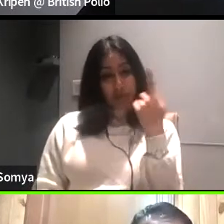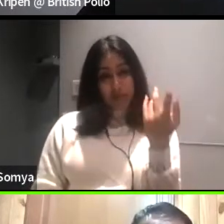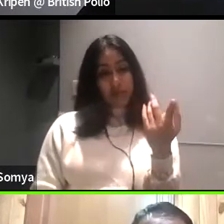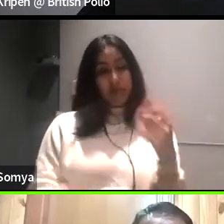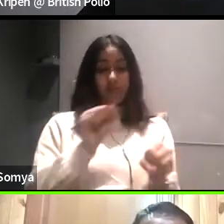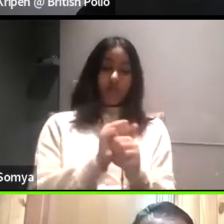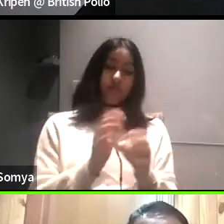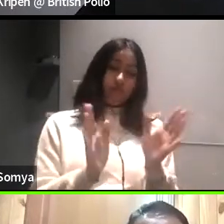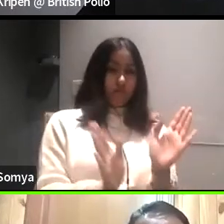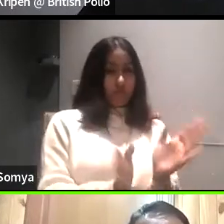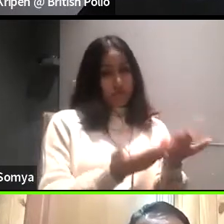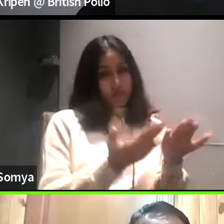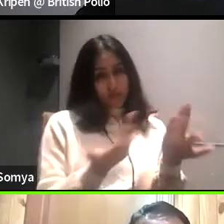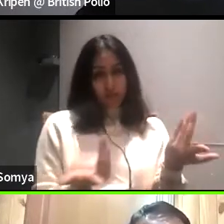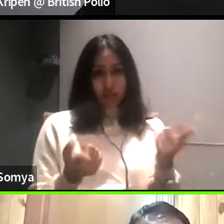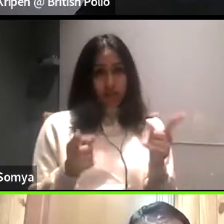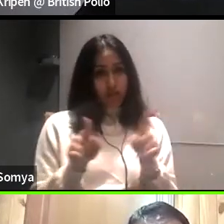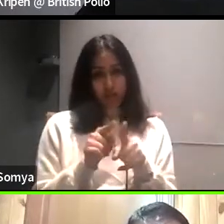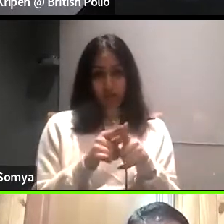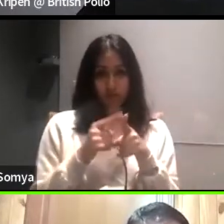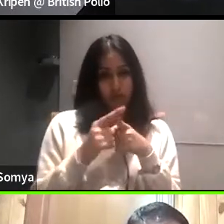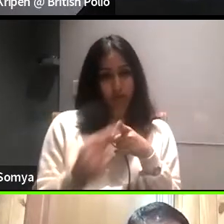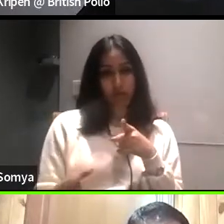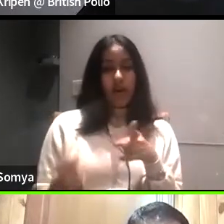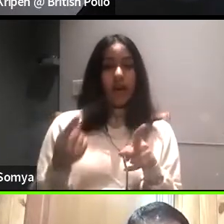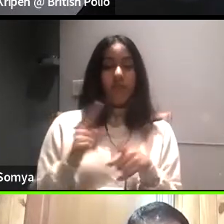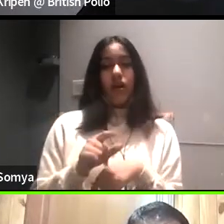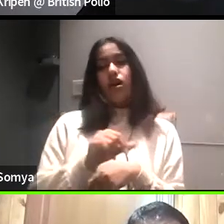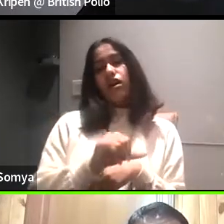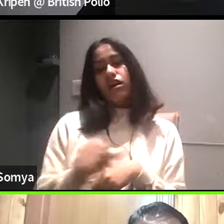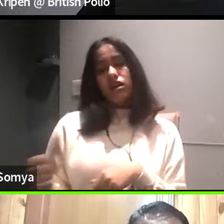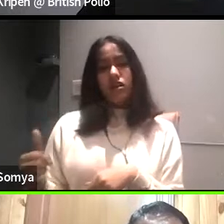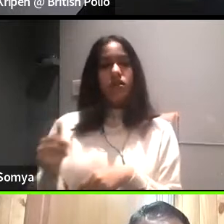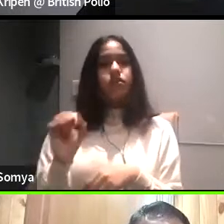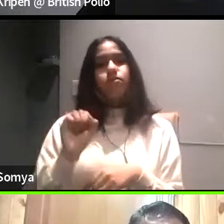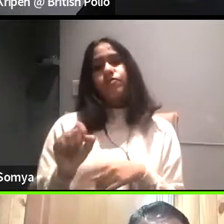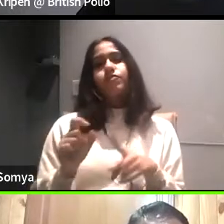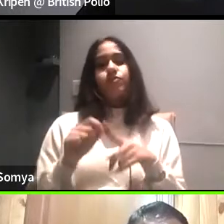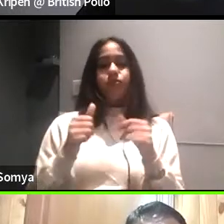work. What do we see in other parts of the